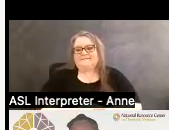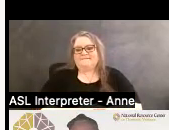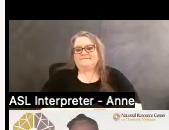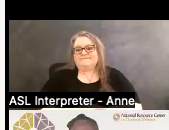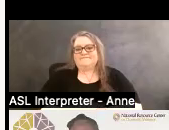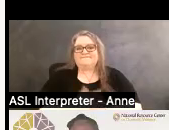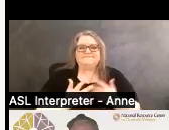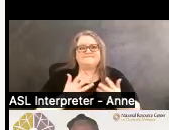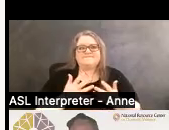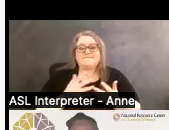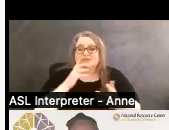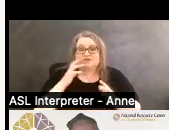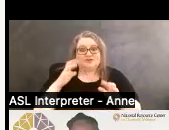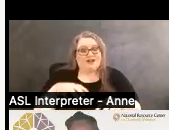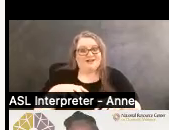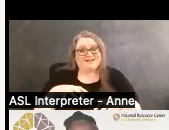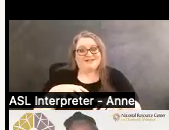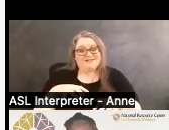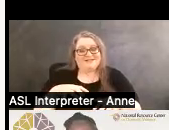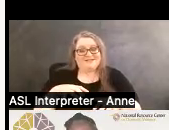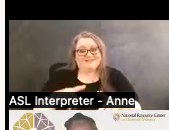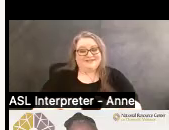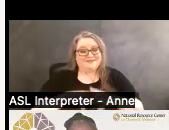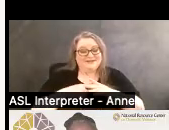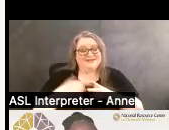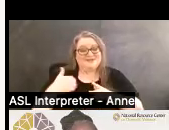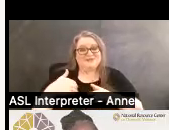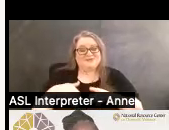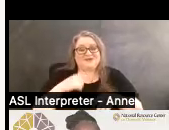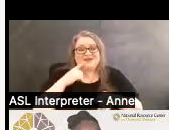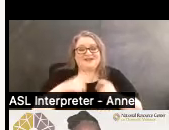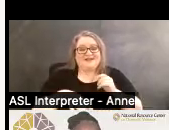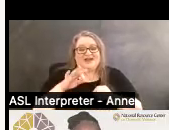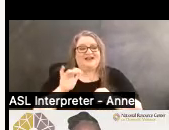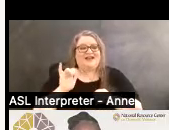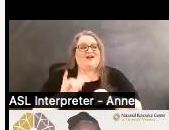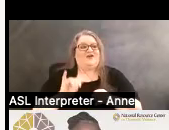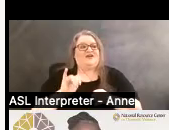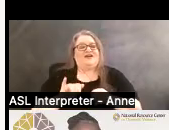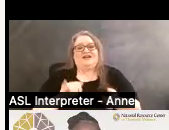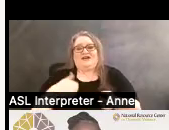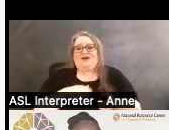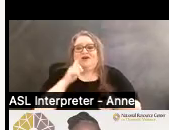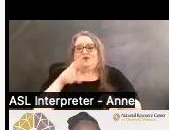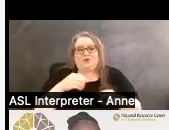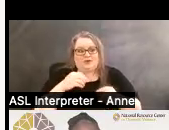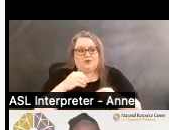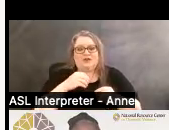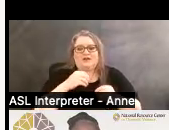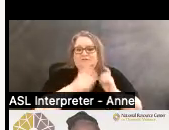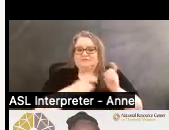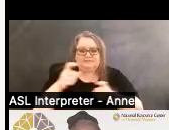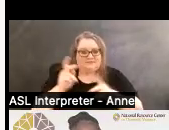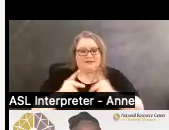a little shocking at first to come in and find out that, hey, we're going to give people money. We're not going to